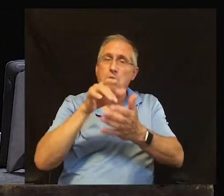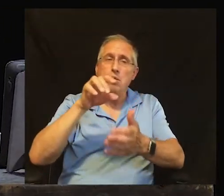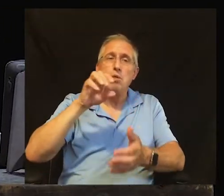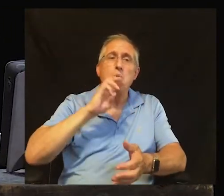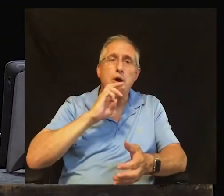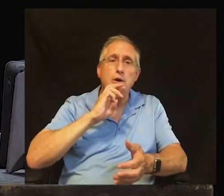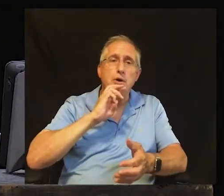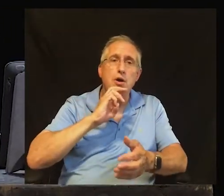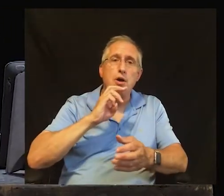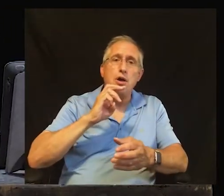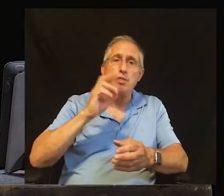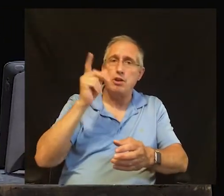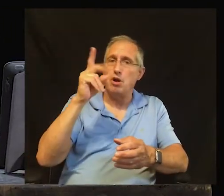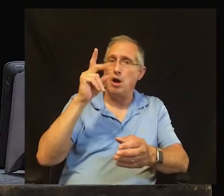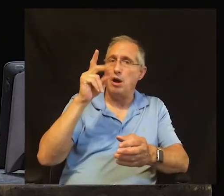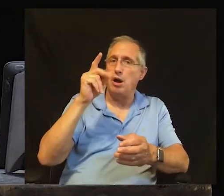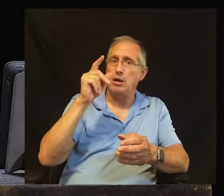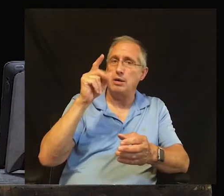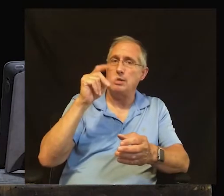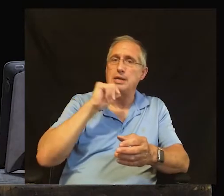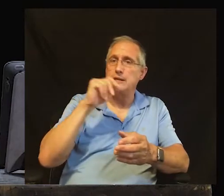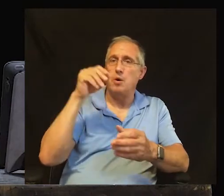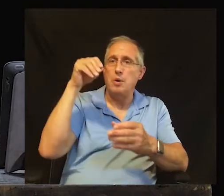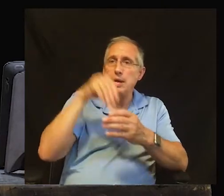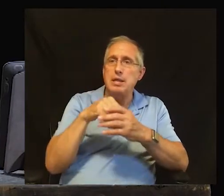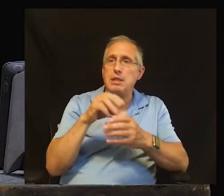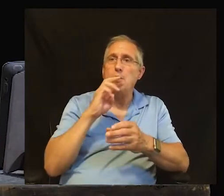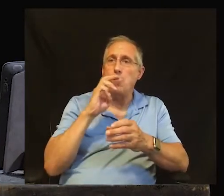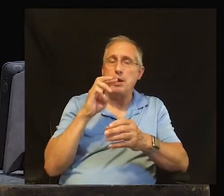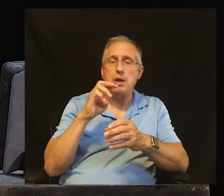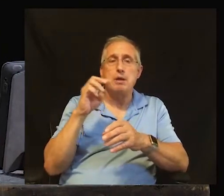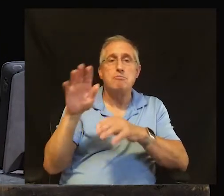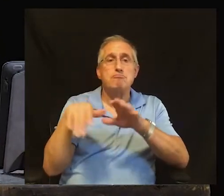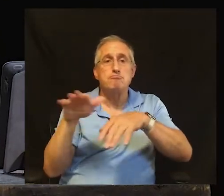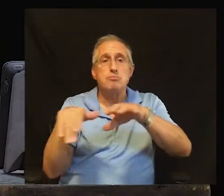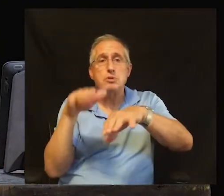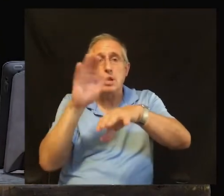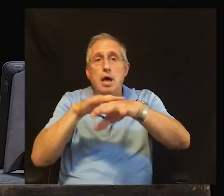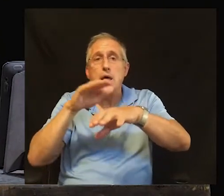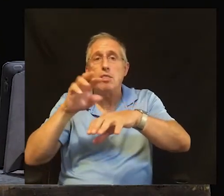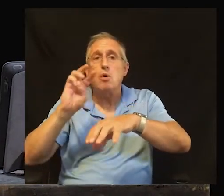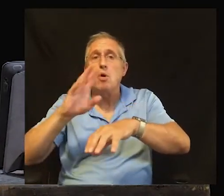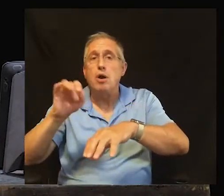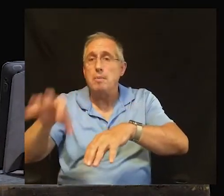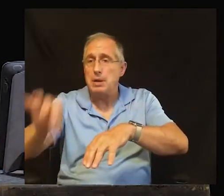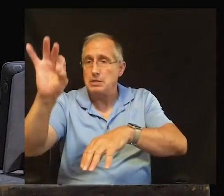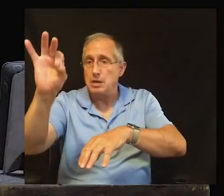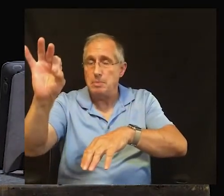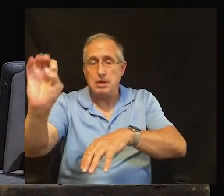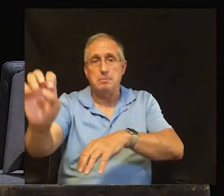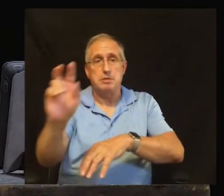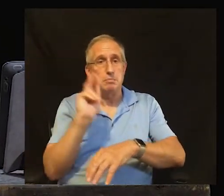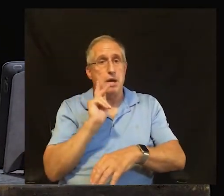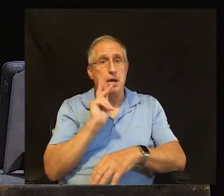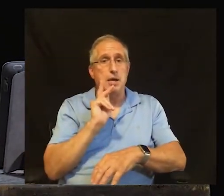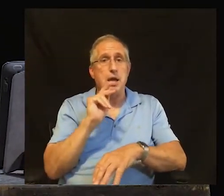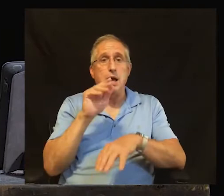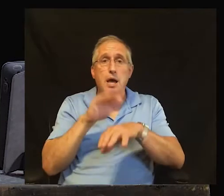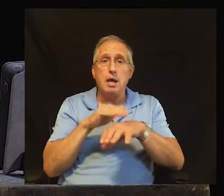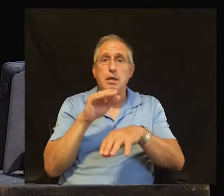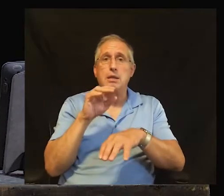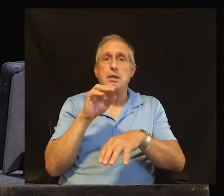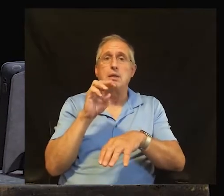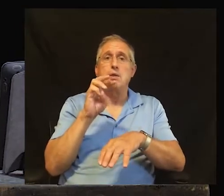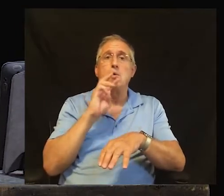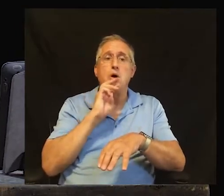the middle of the pond. The dog doesn't even go in the water. He runs on top of the water, picks up the stick, runs all the way